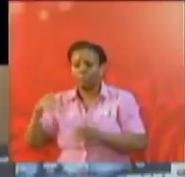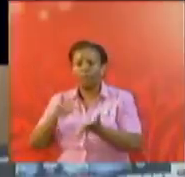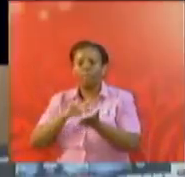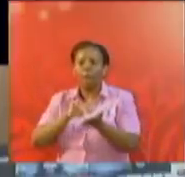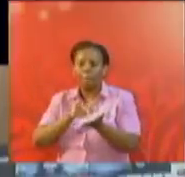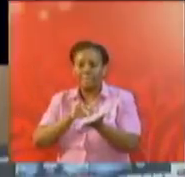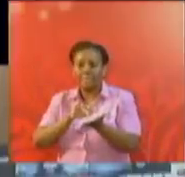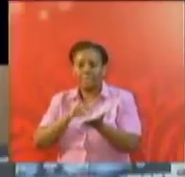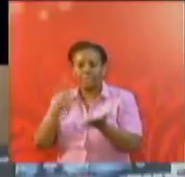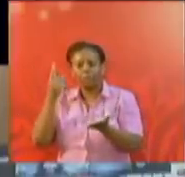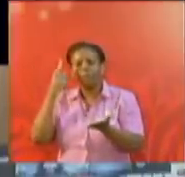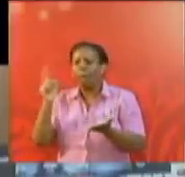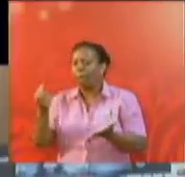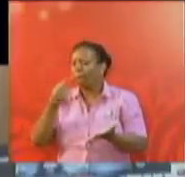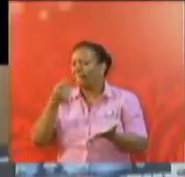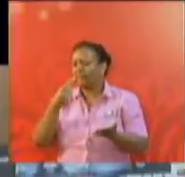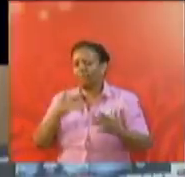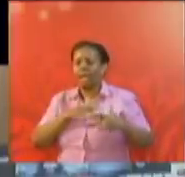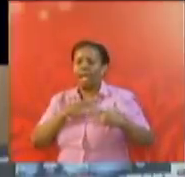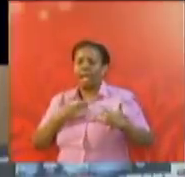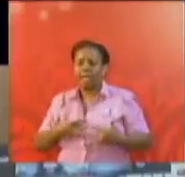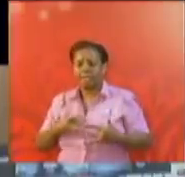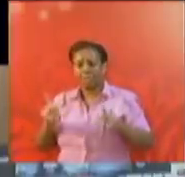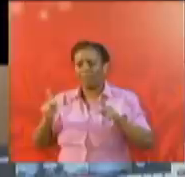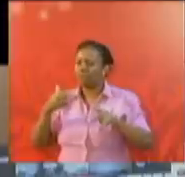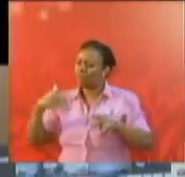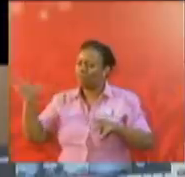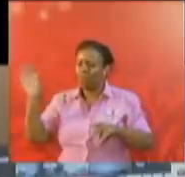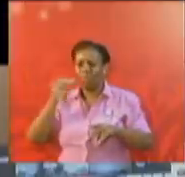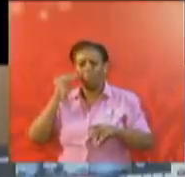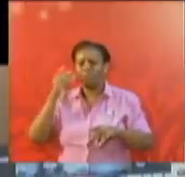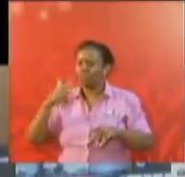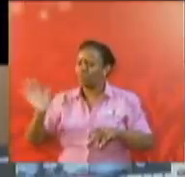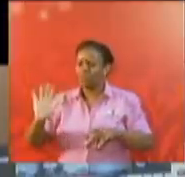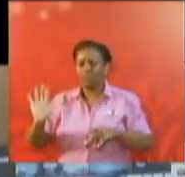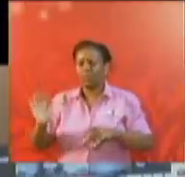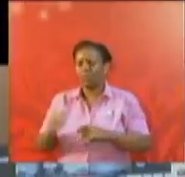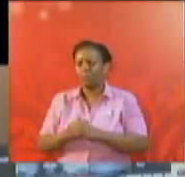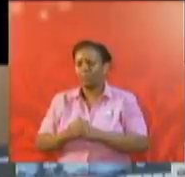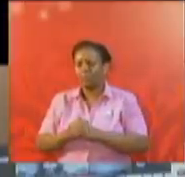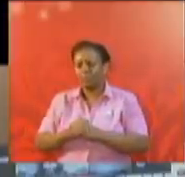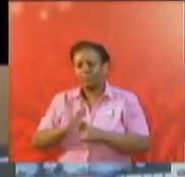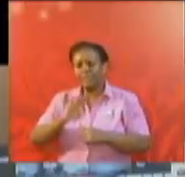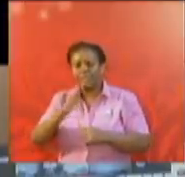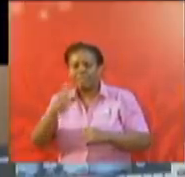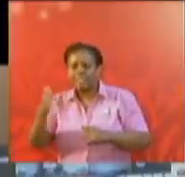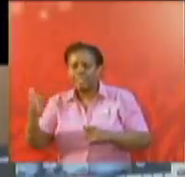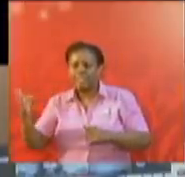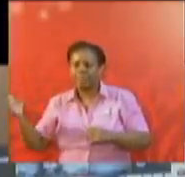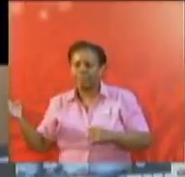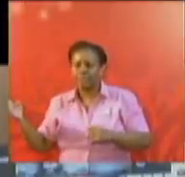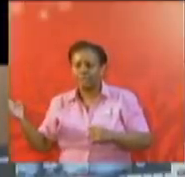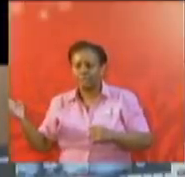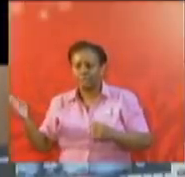heart medication. Deflon, rivaroxaban, and a host of other drugs are said to be constantly not